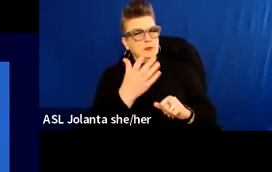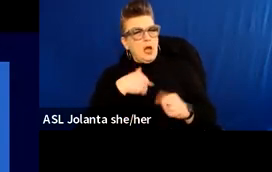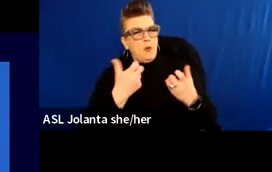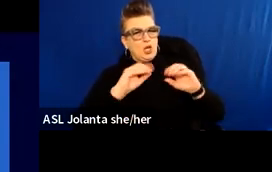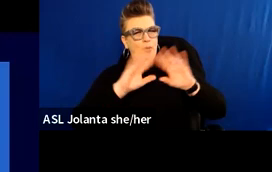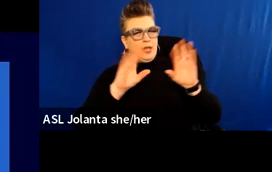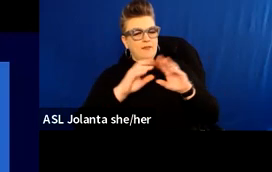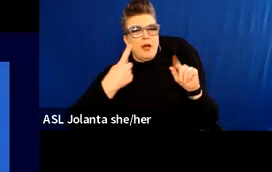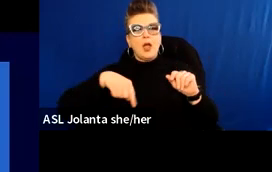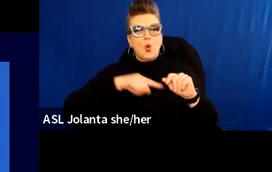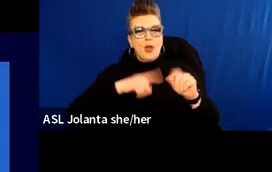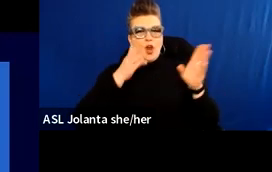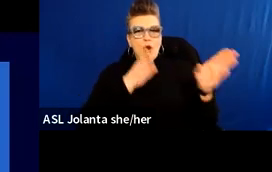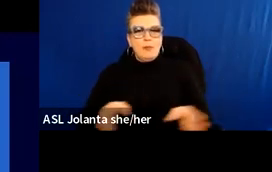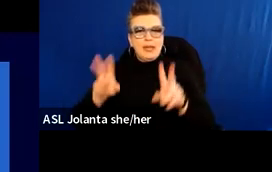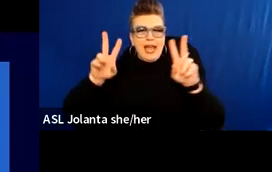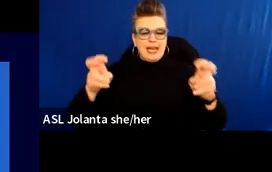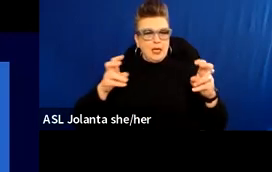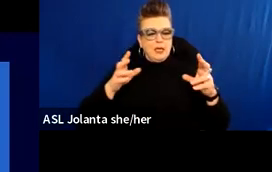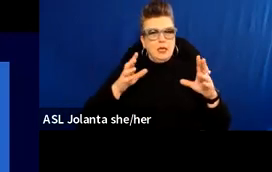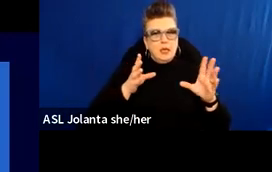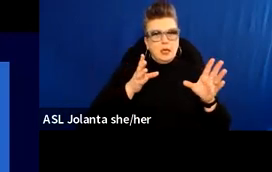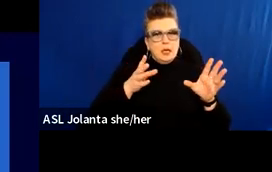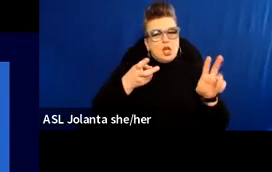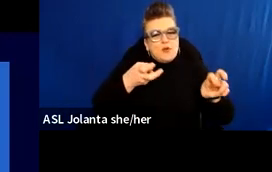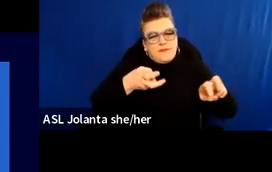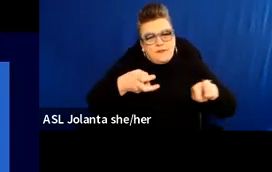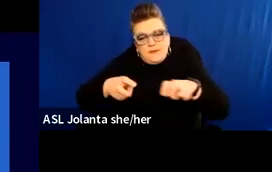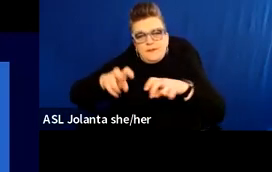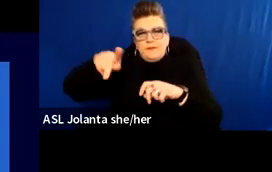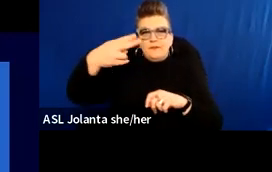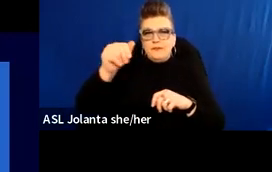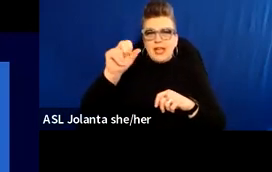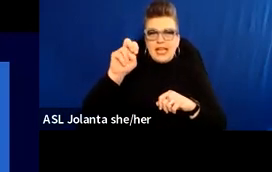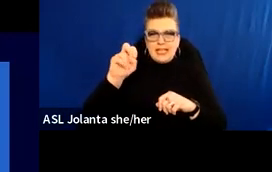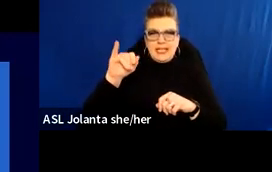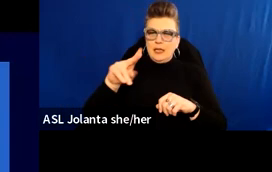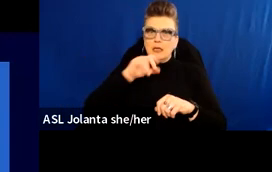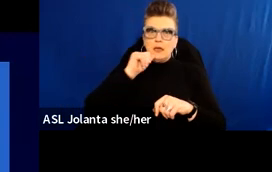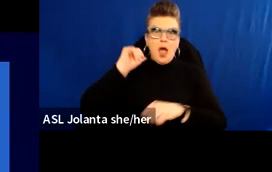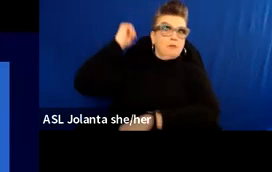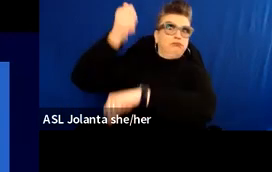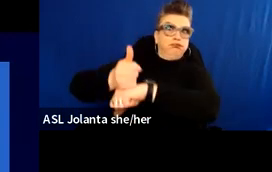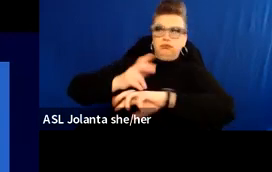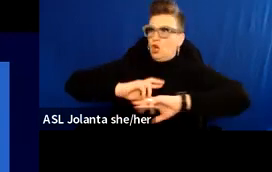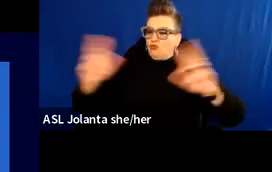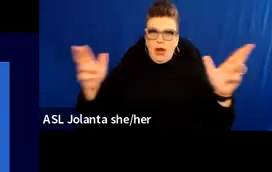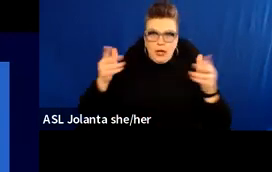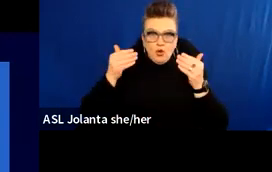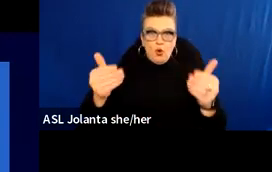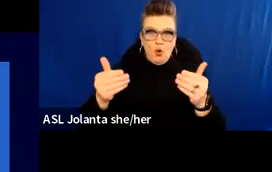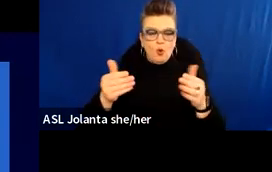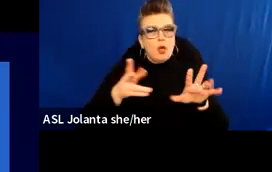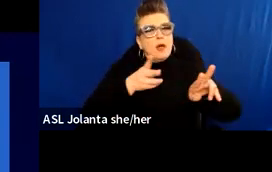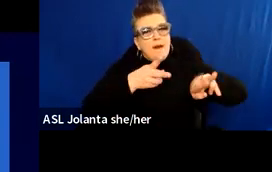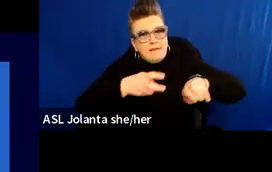a phase-in so the math course starts with this year's ninth graders or next year's ninth graders and so